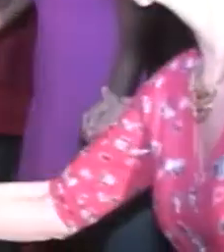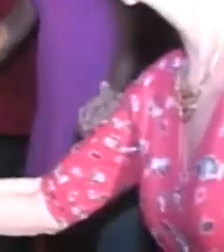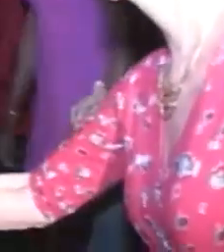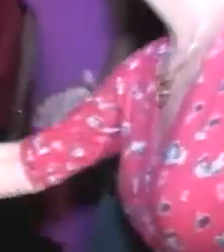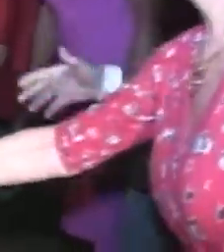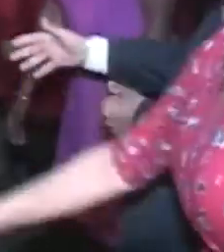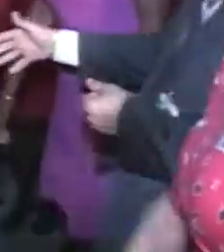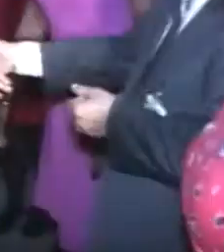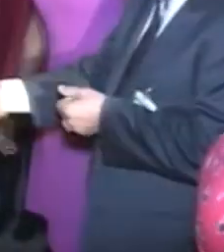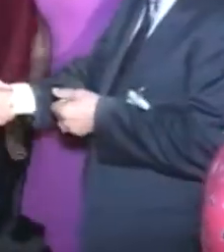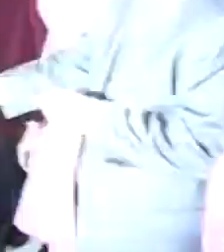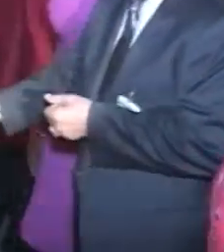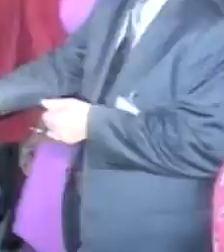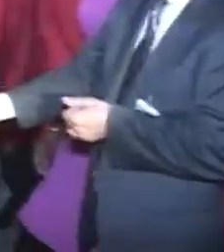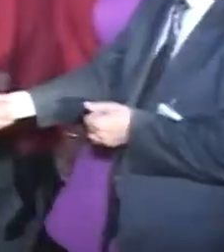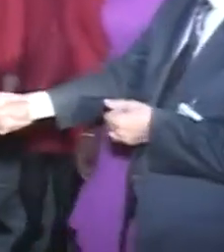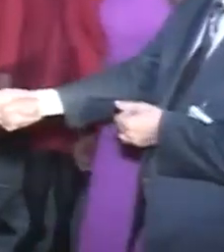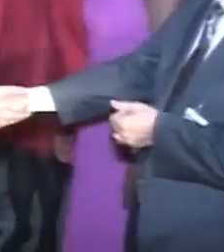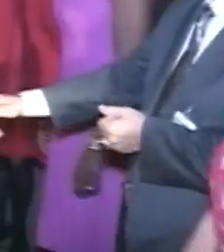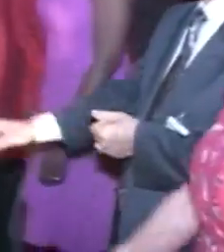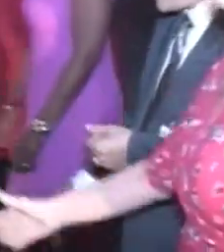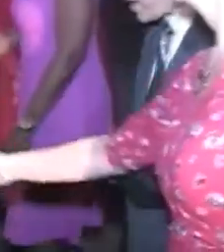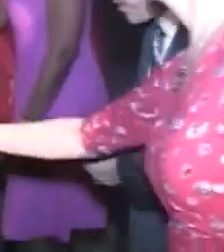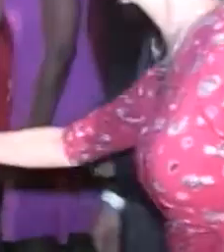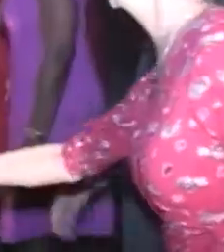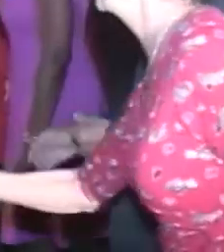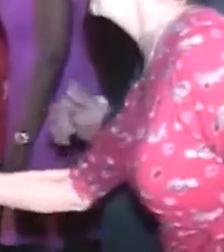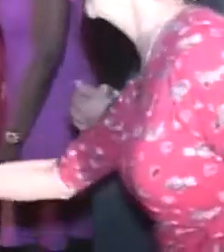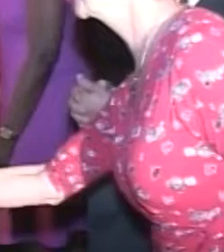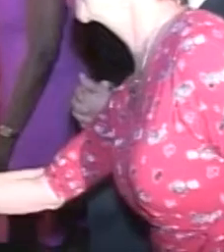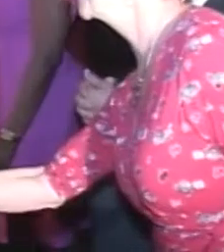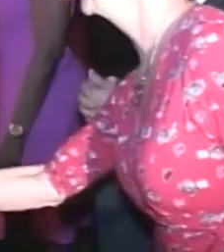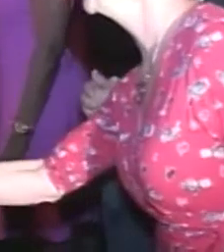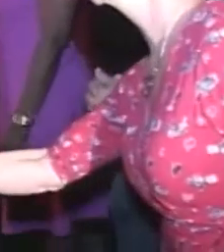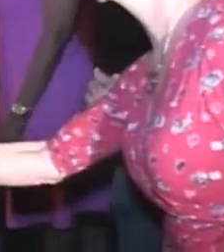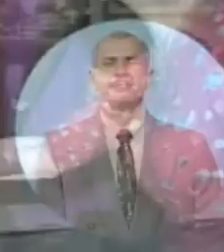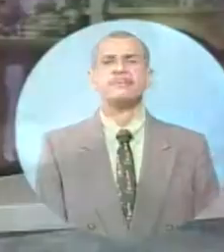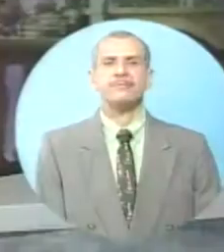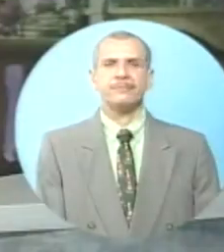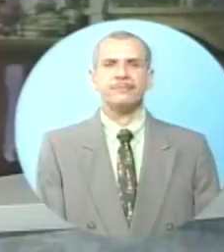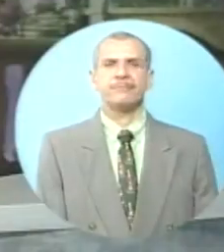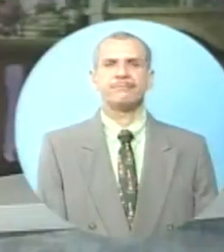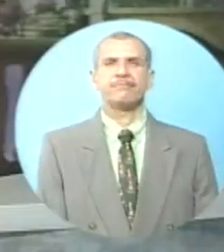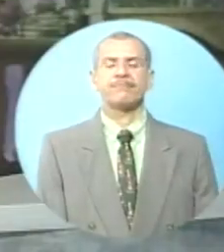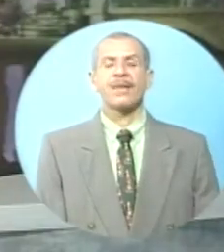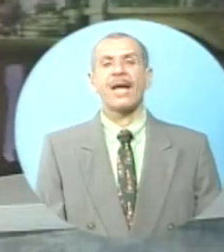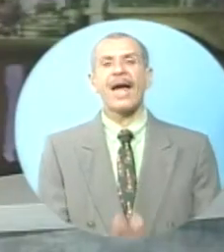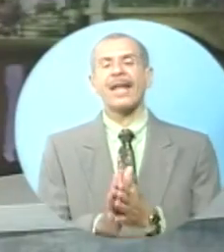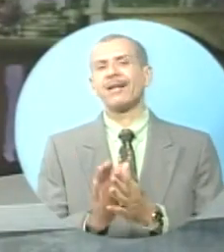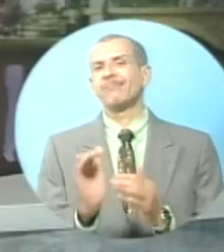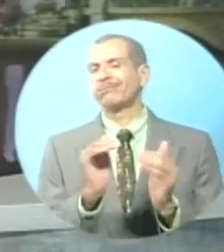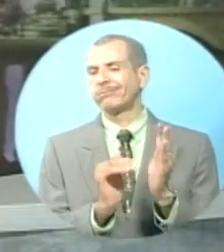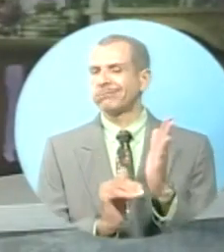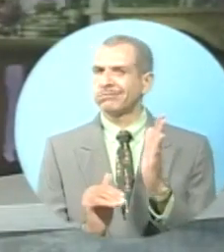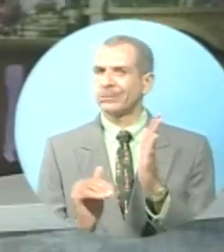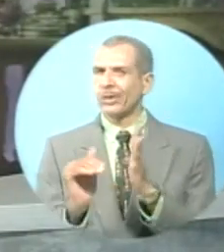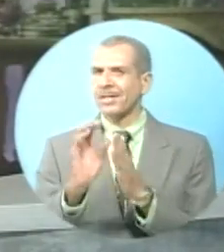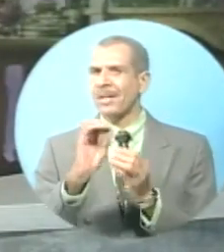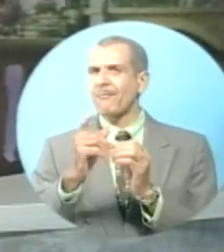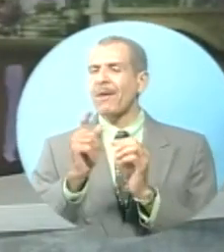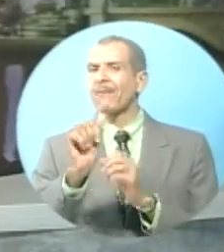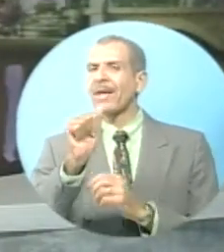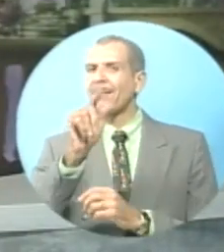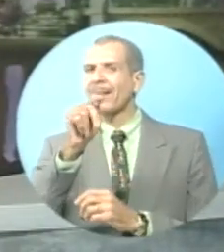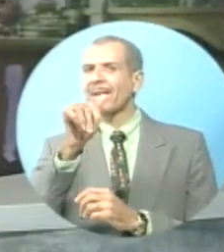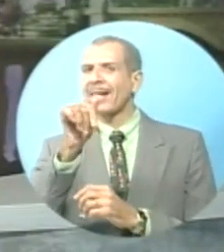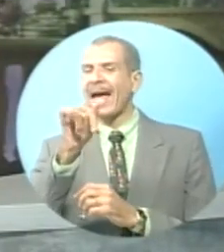make connecting flights to other destinations. Kishmar Singist, CBC News. An increase in the number of amputations at the